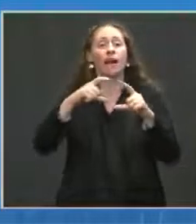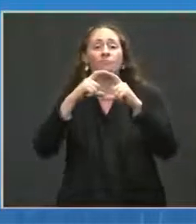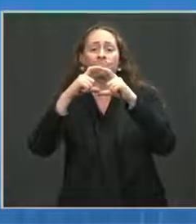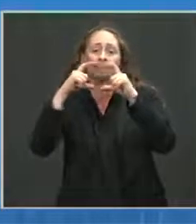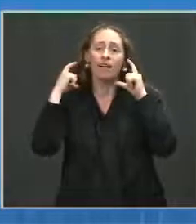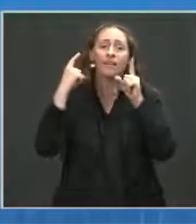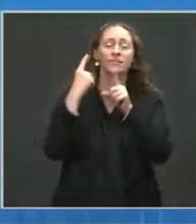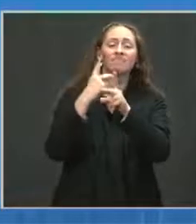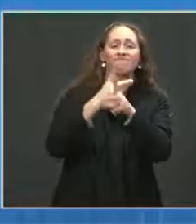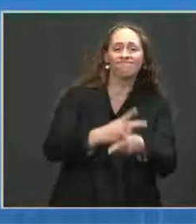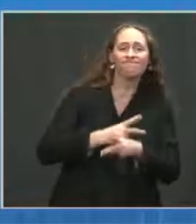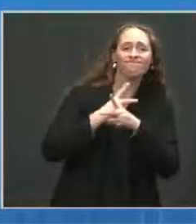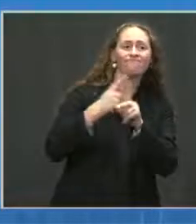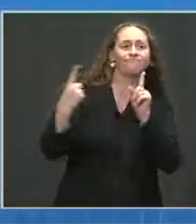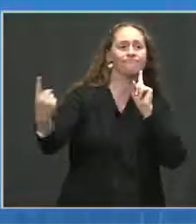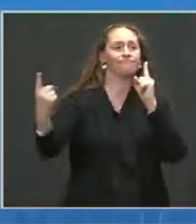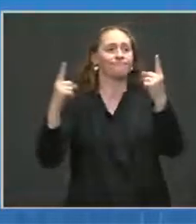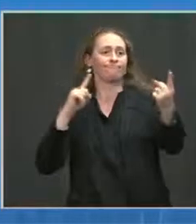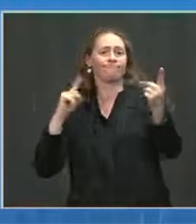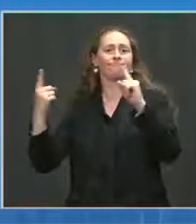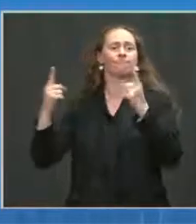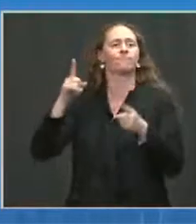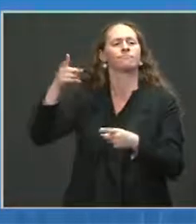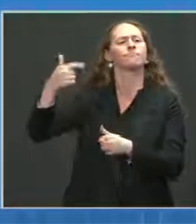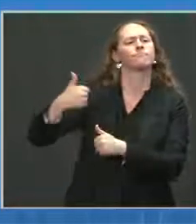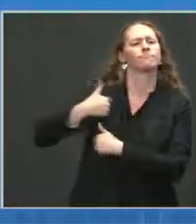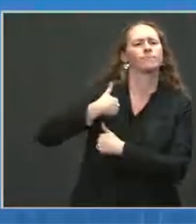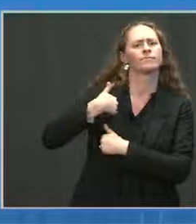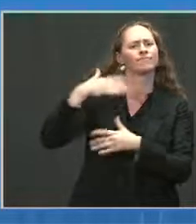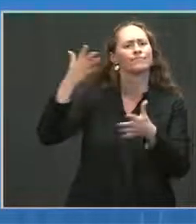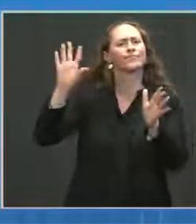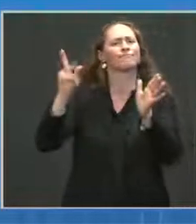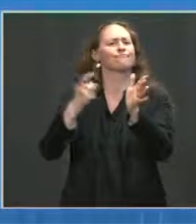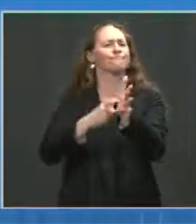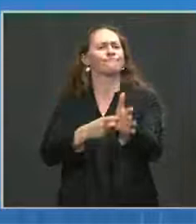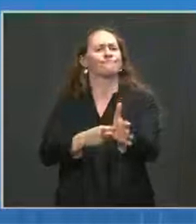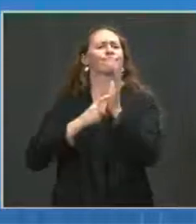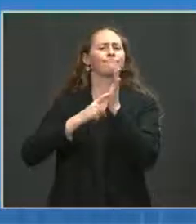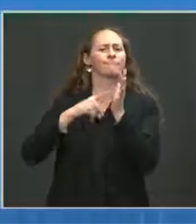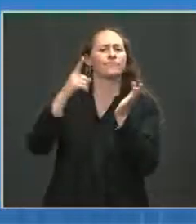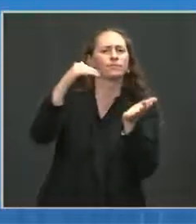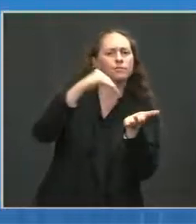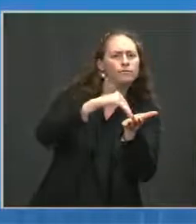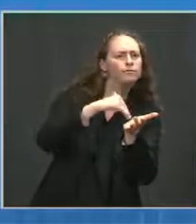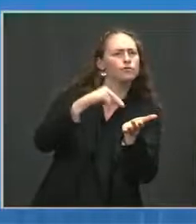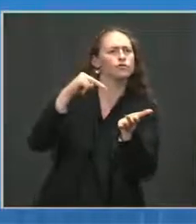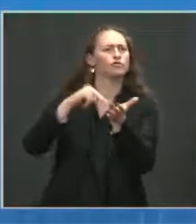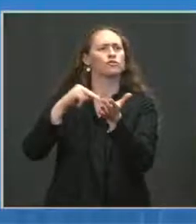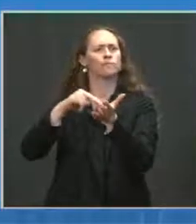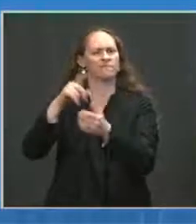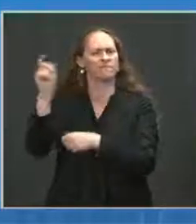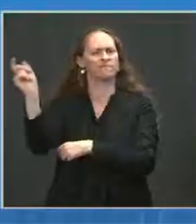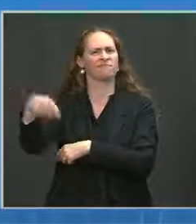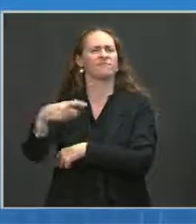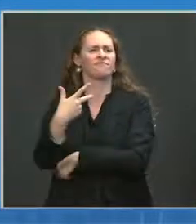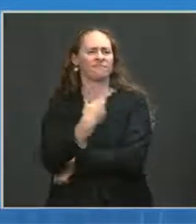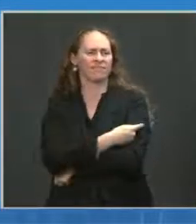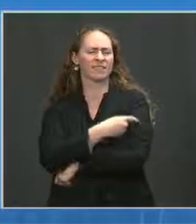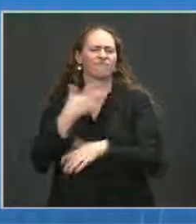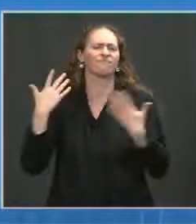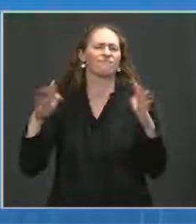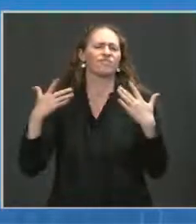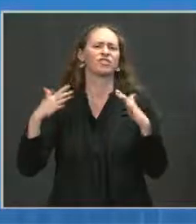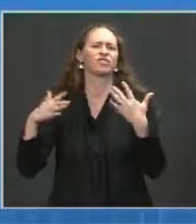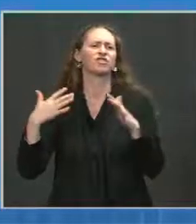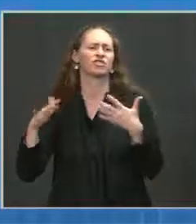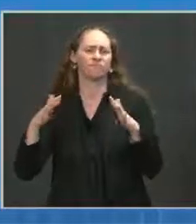at the VA for vaccination for their healthcare workers, their doctors, and their nurses and other healthcare providers who take care of